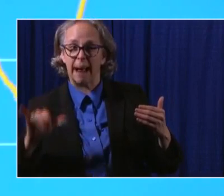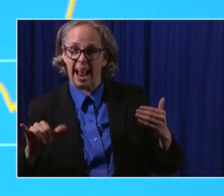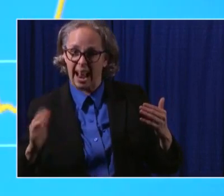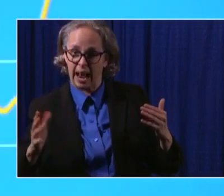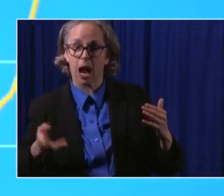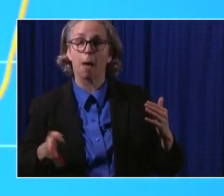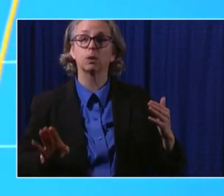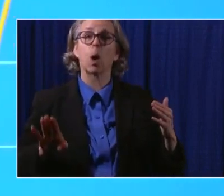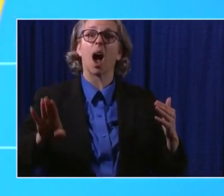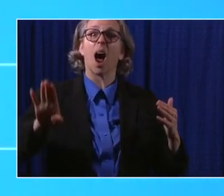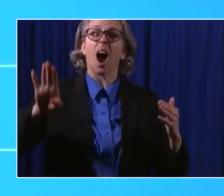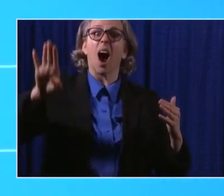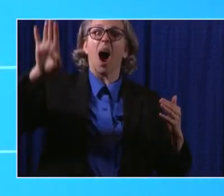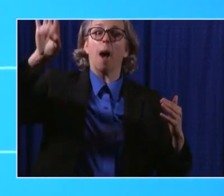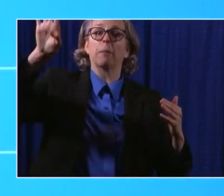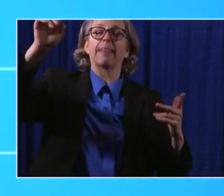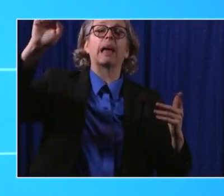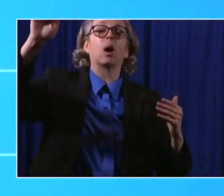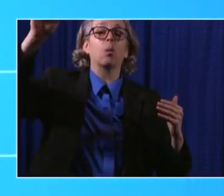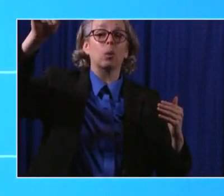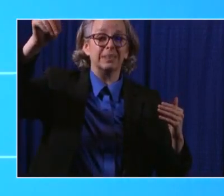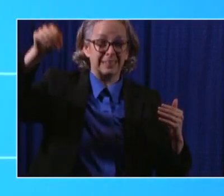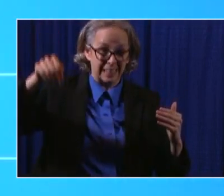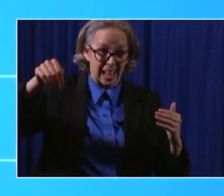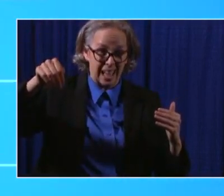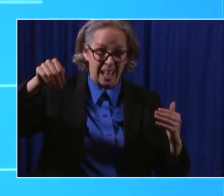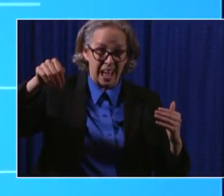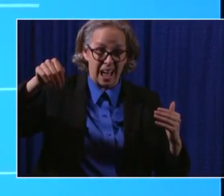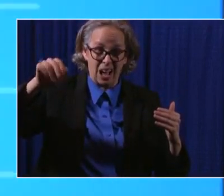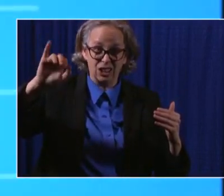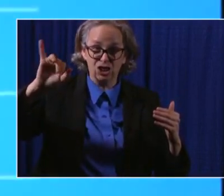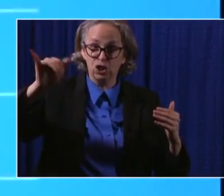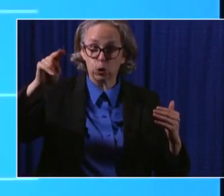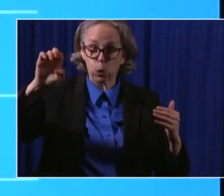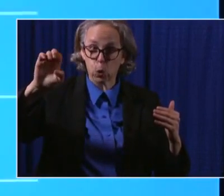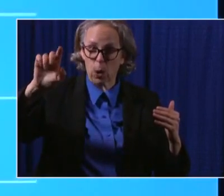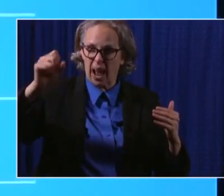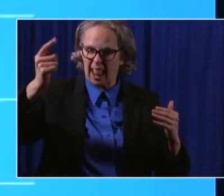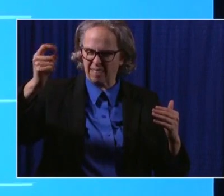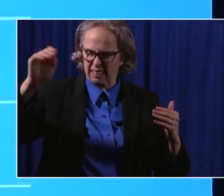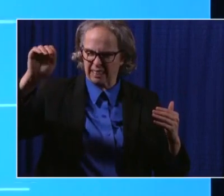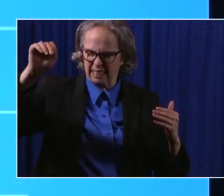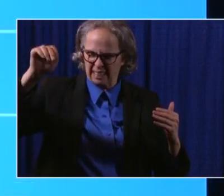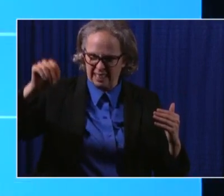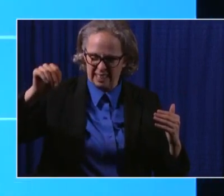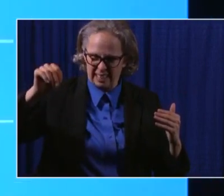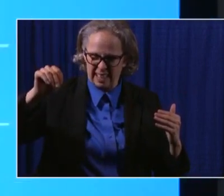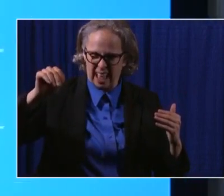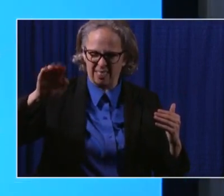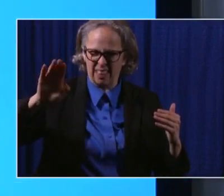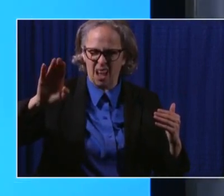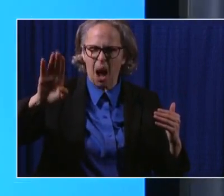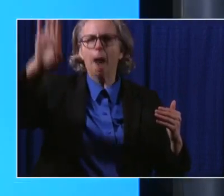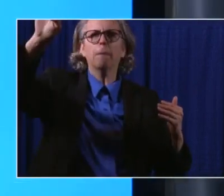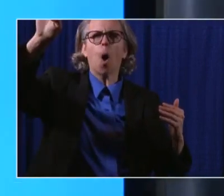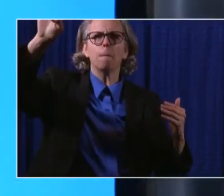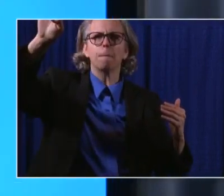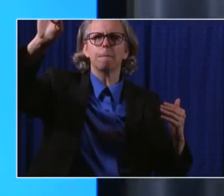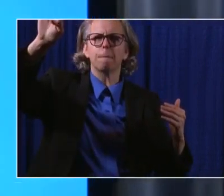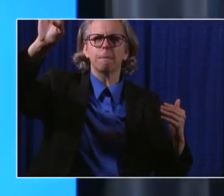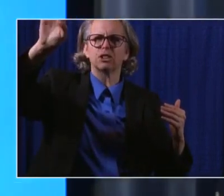11th. We then had a steady increase for about 1 month, with a peak around July 12th.